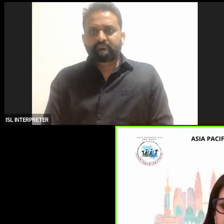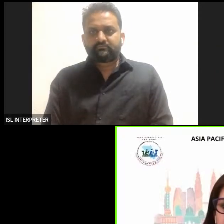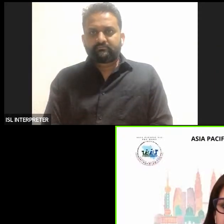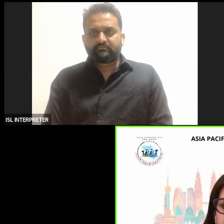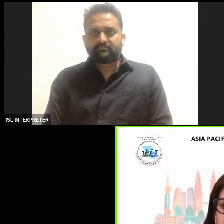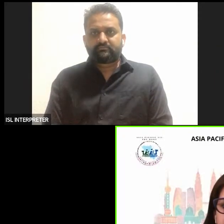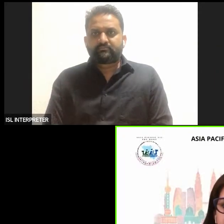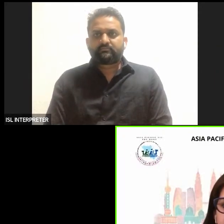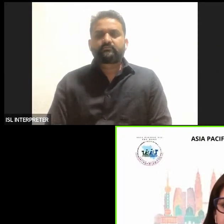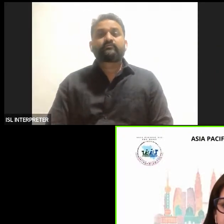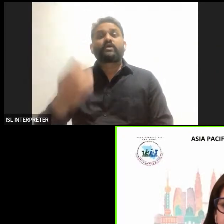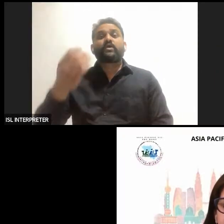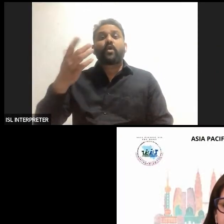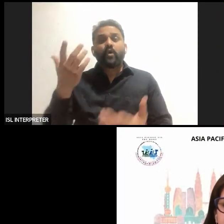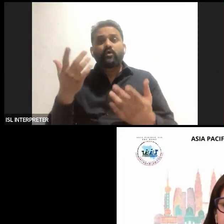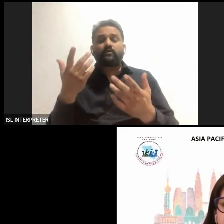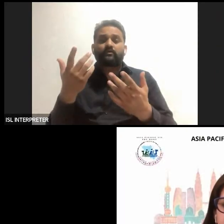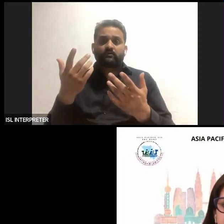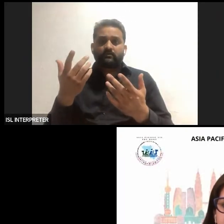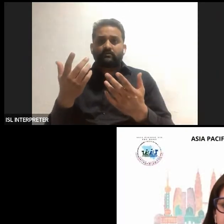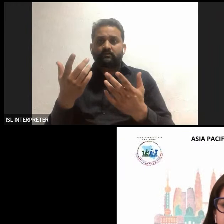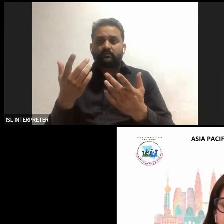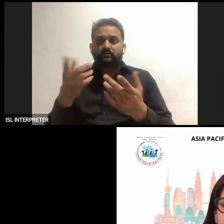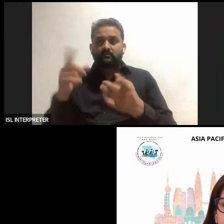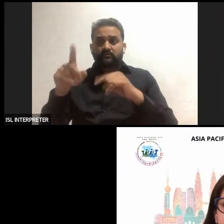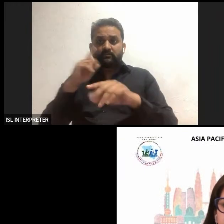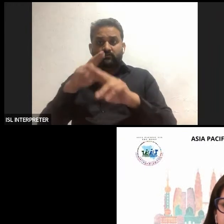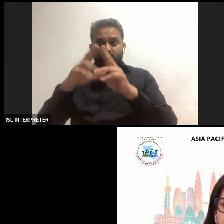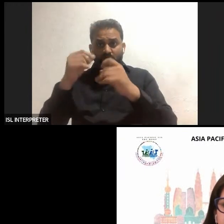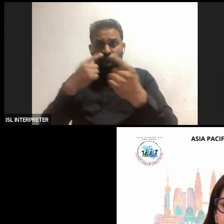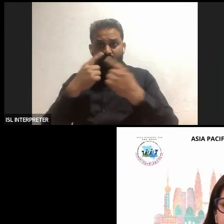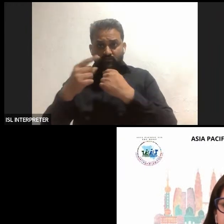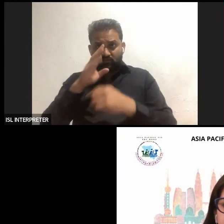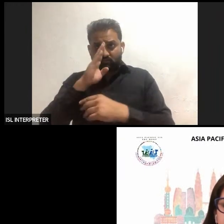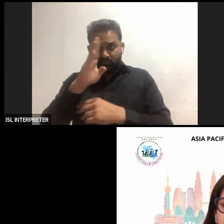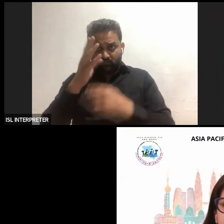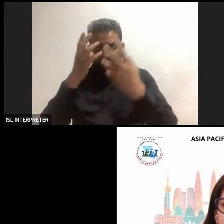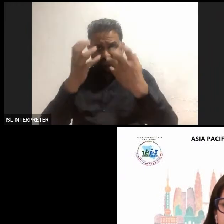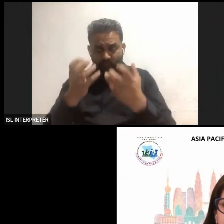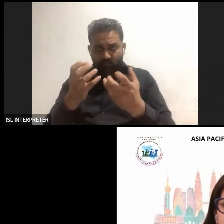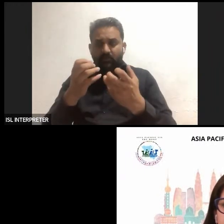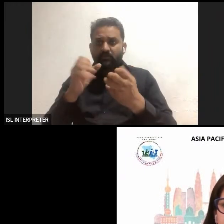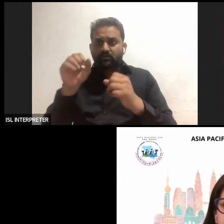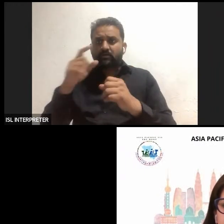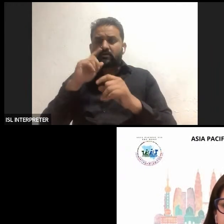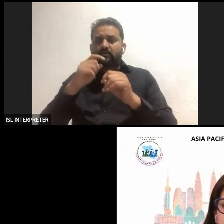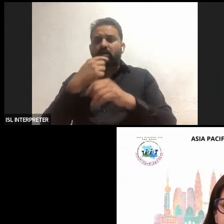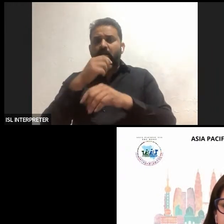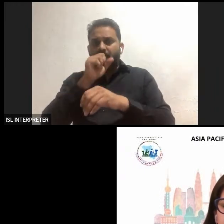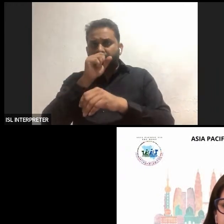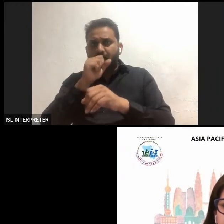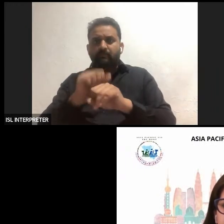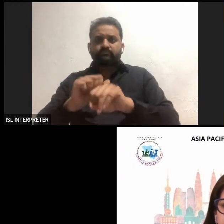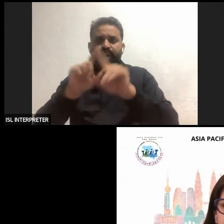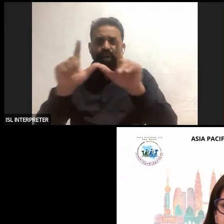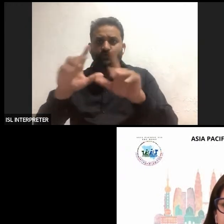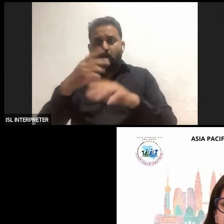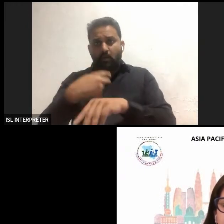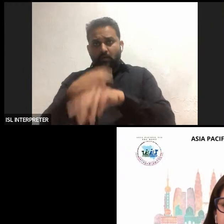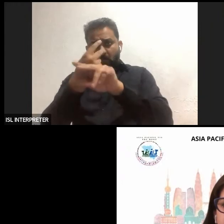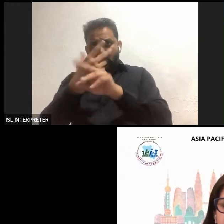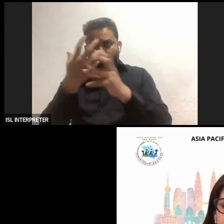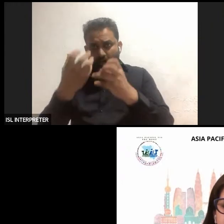Or if they have access to, if they want to talk directly, they can switch on their microphone or camera and then they can